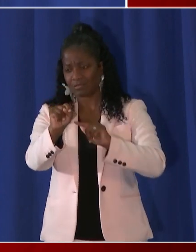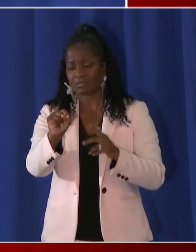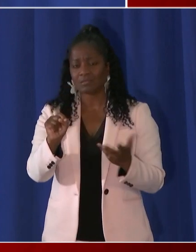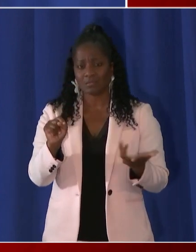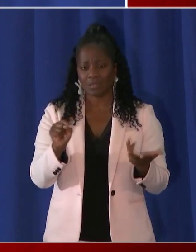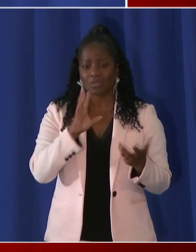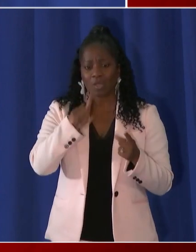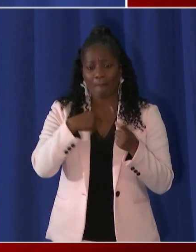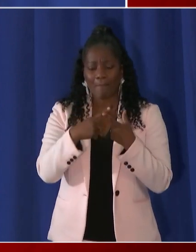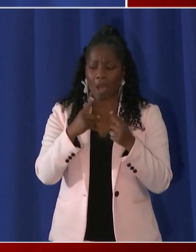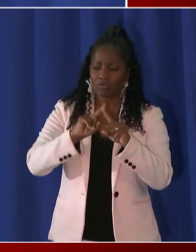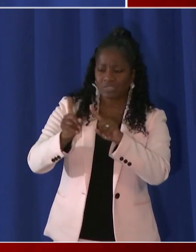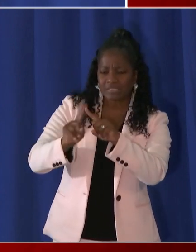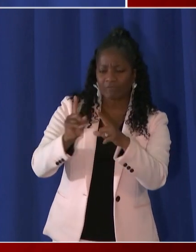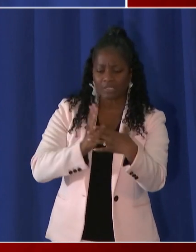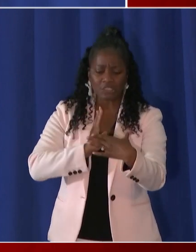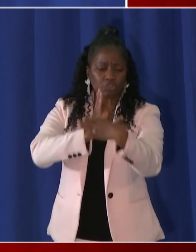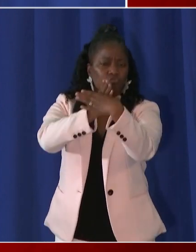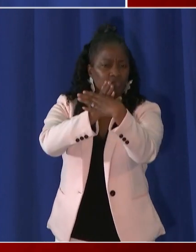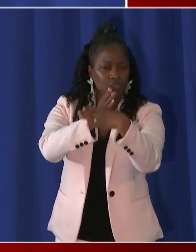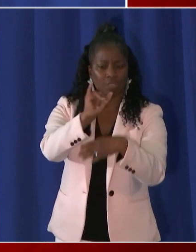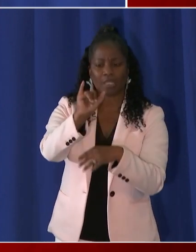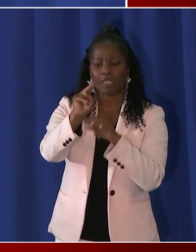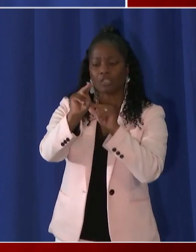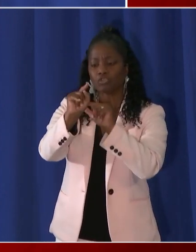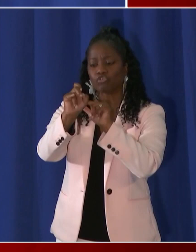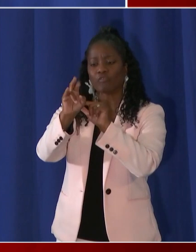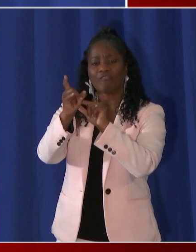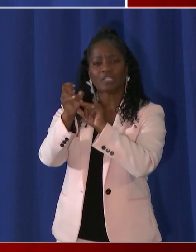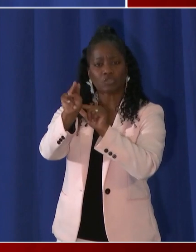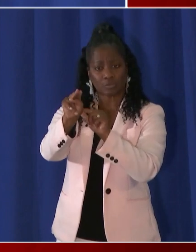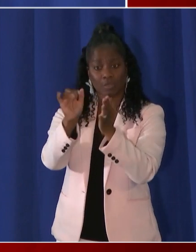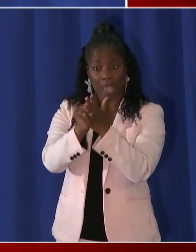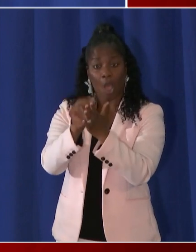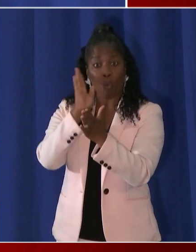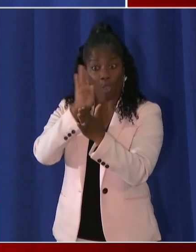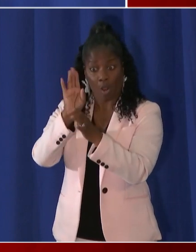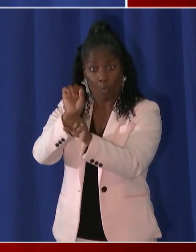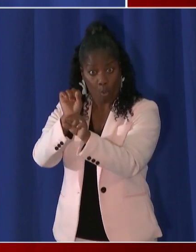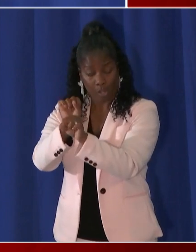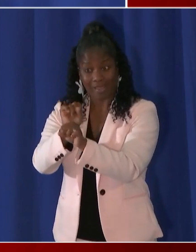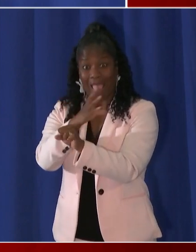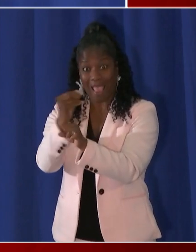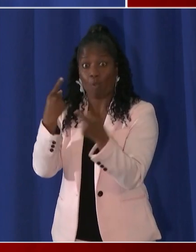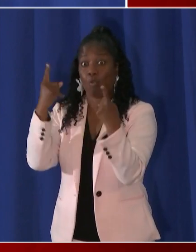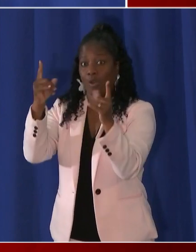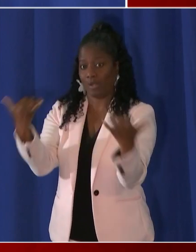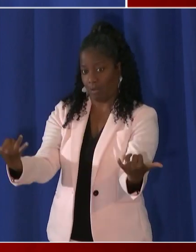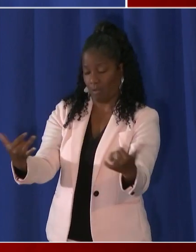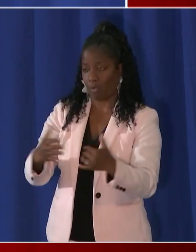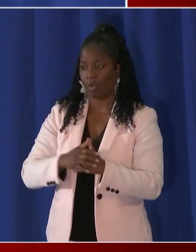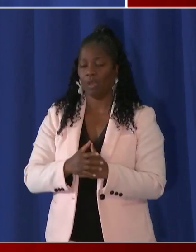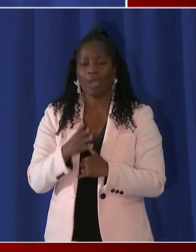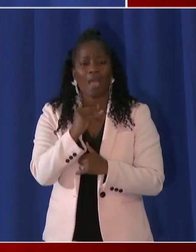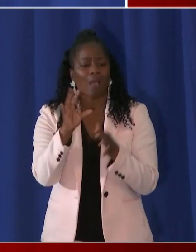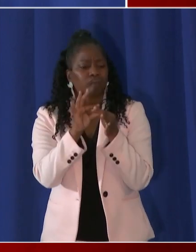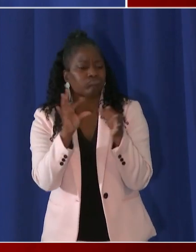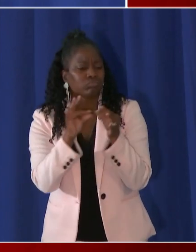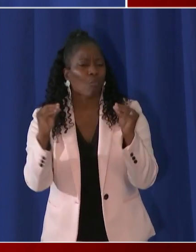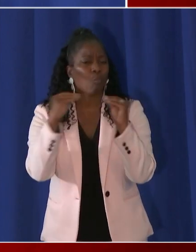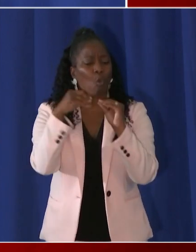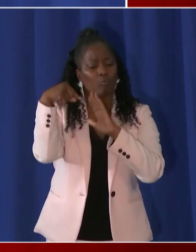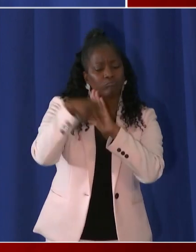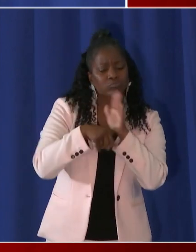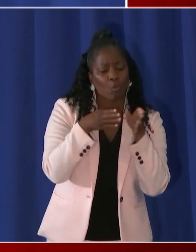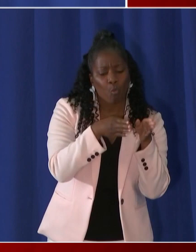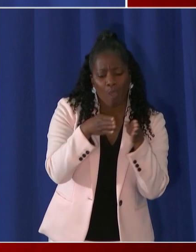interventions that we think are working and will work, and talk to you about all of the ways that we